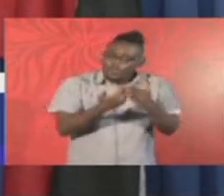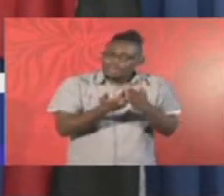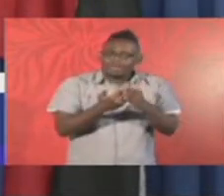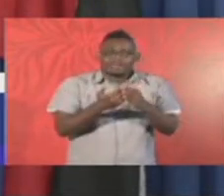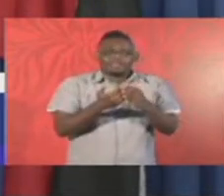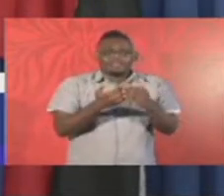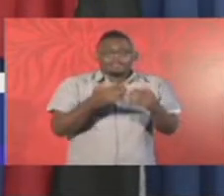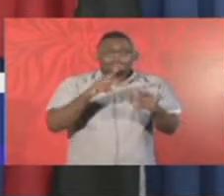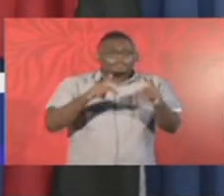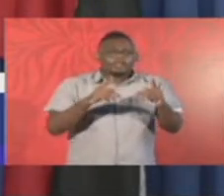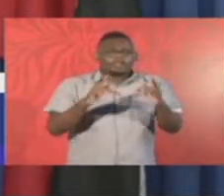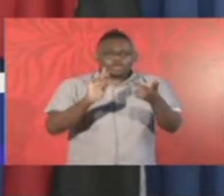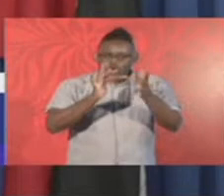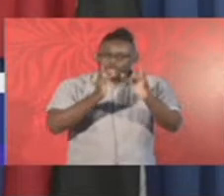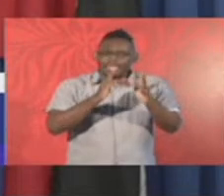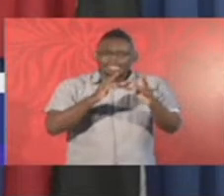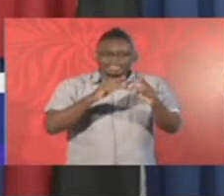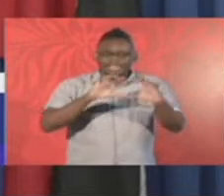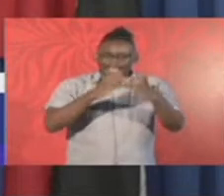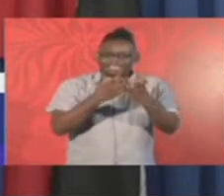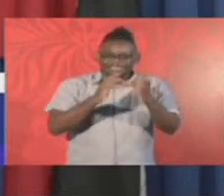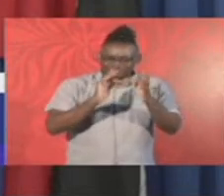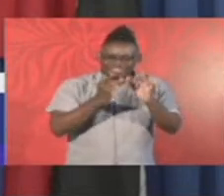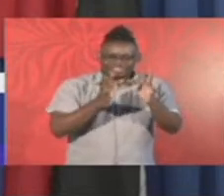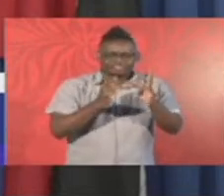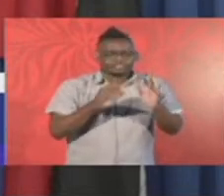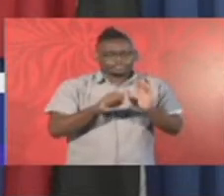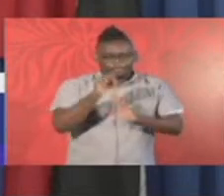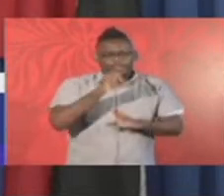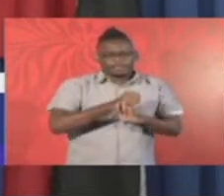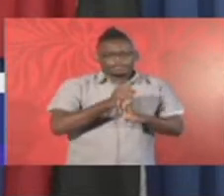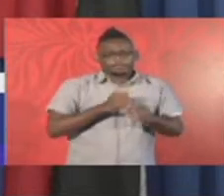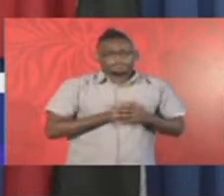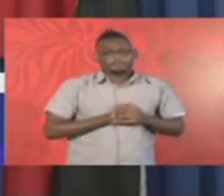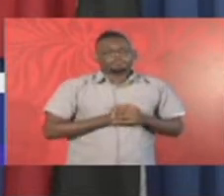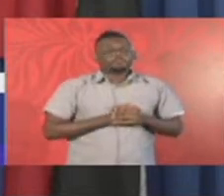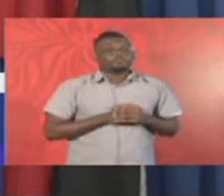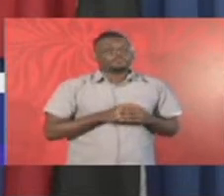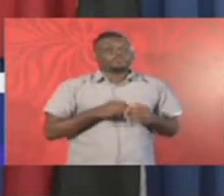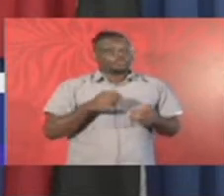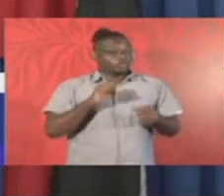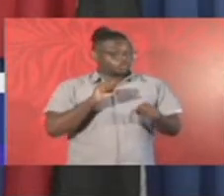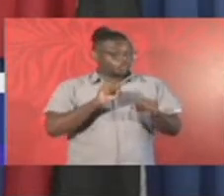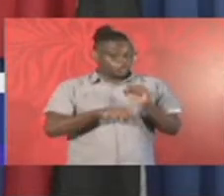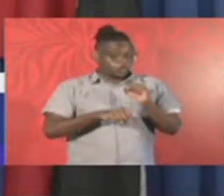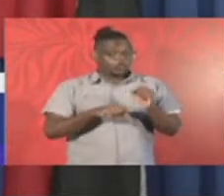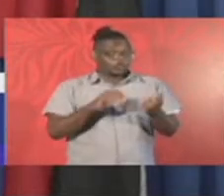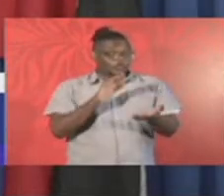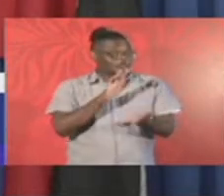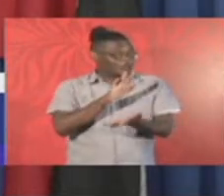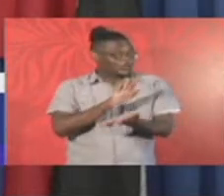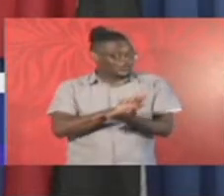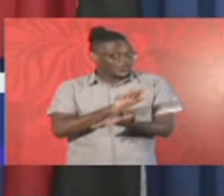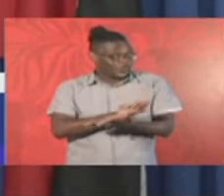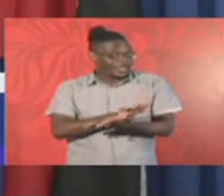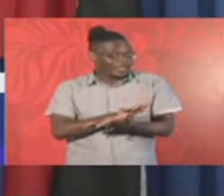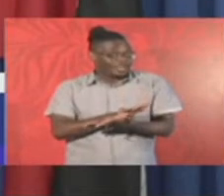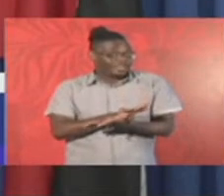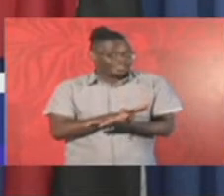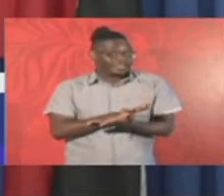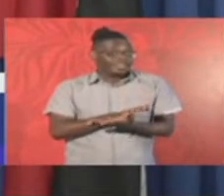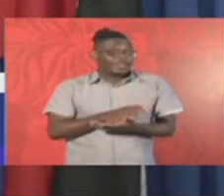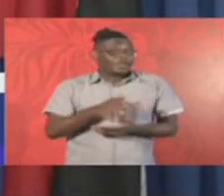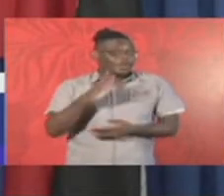virtually for everybody on the 6th of September. So schools are going to start on September 6th. But for those who